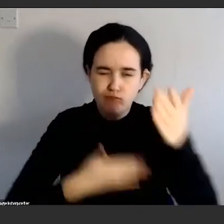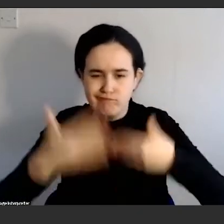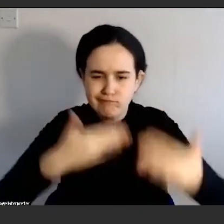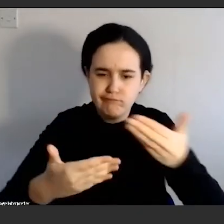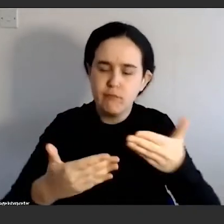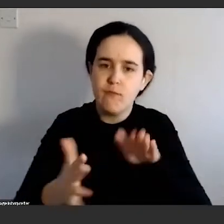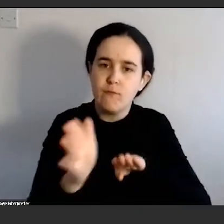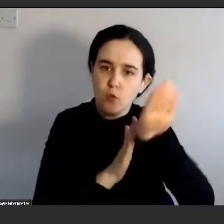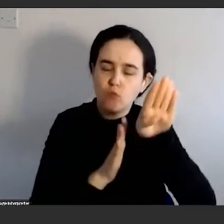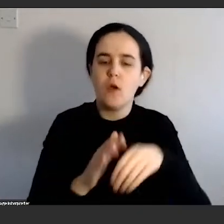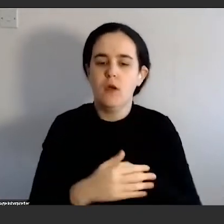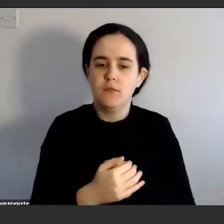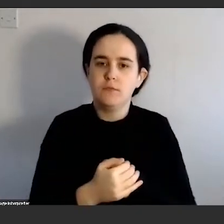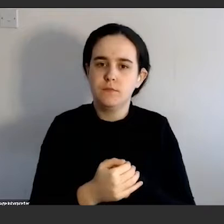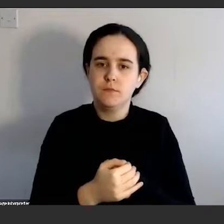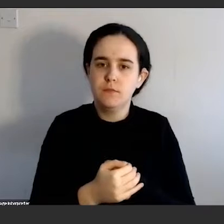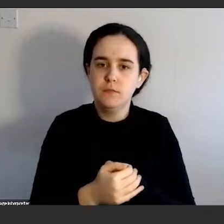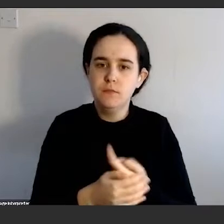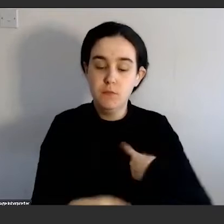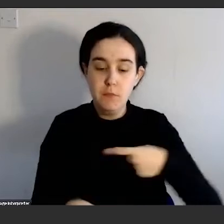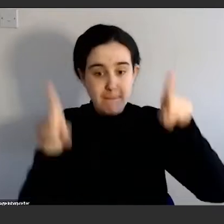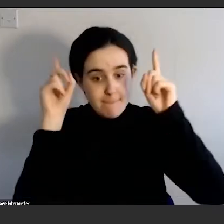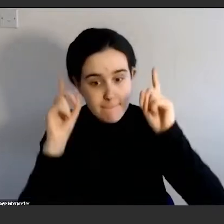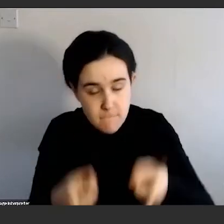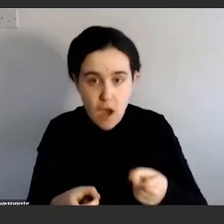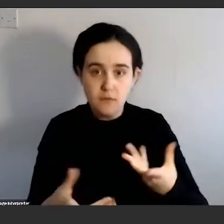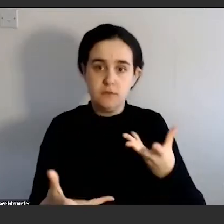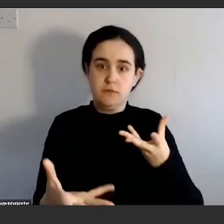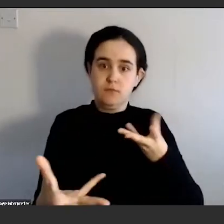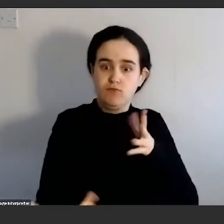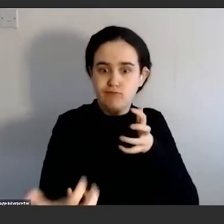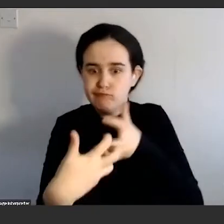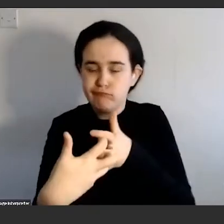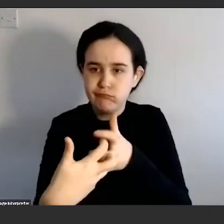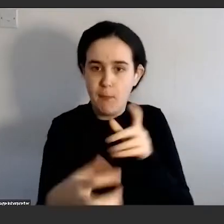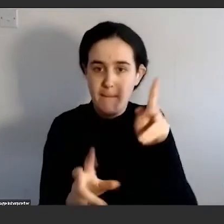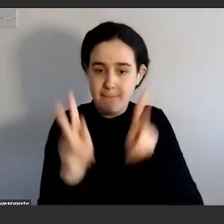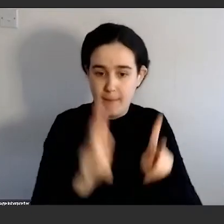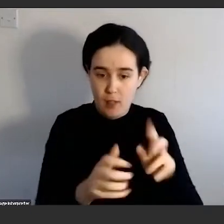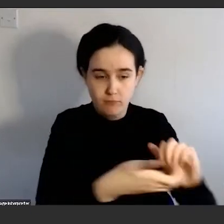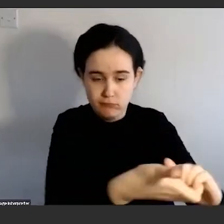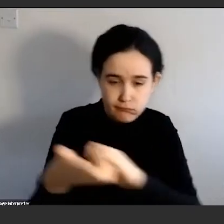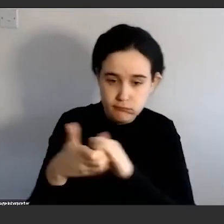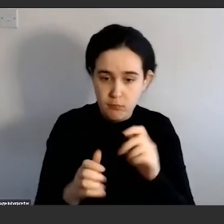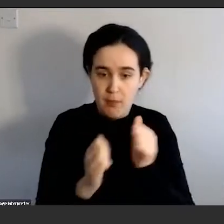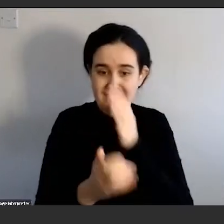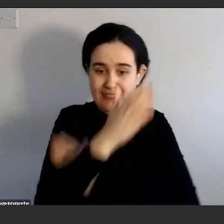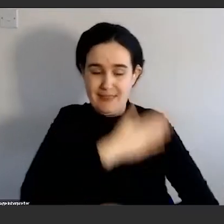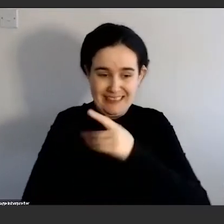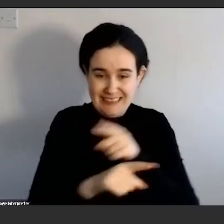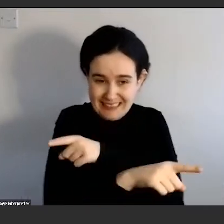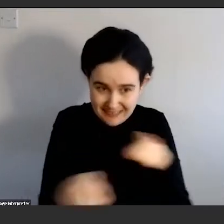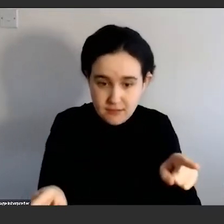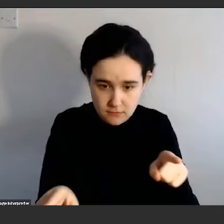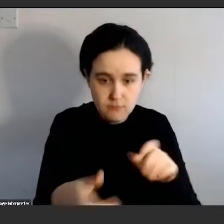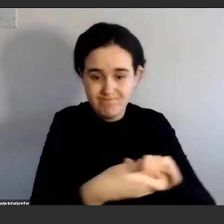do more to include the world's 1.2 billion